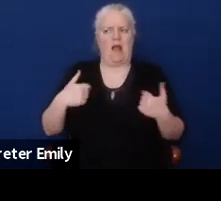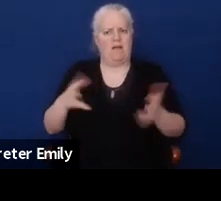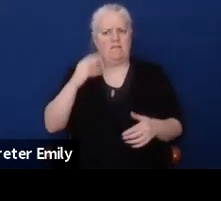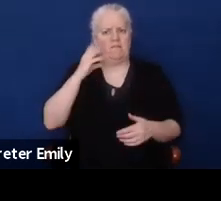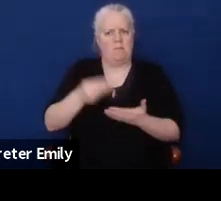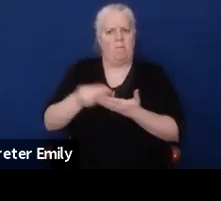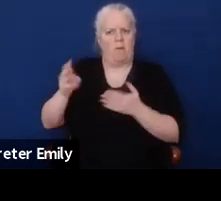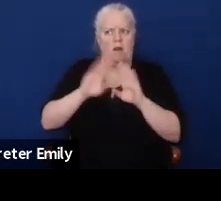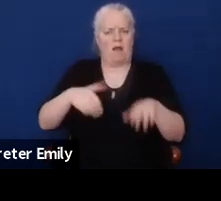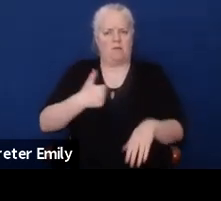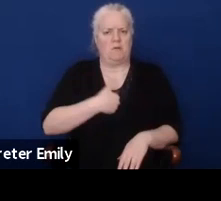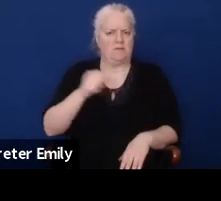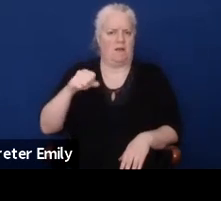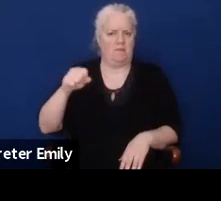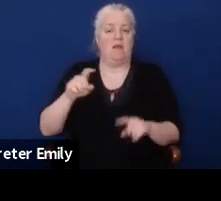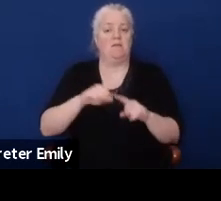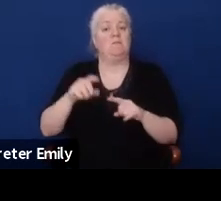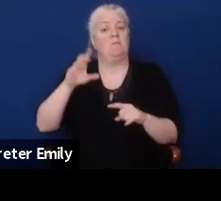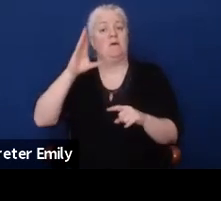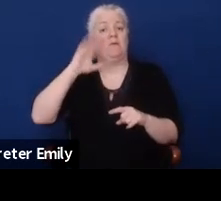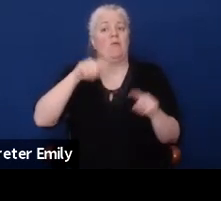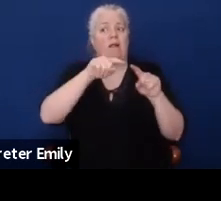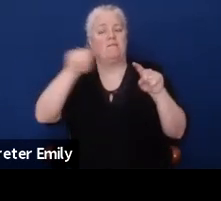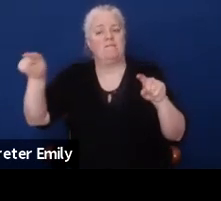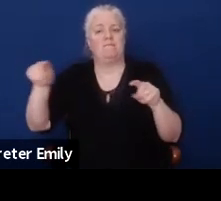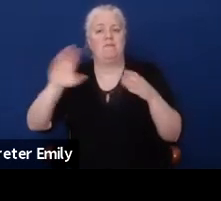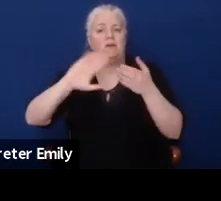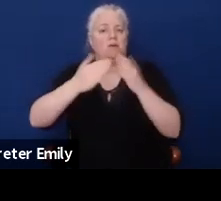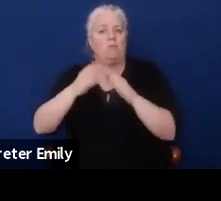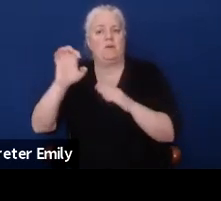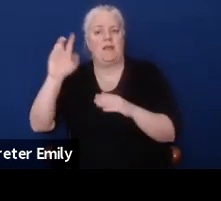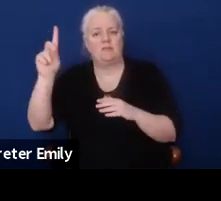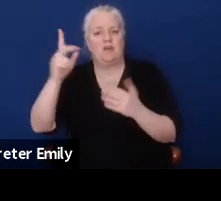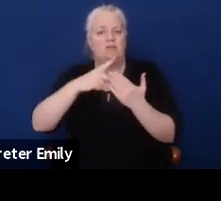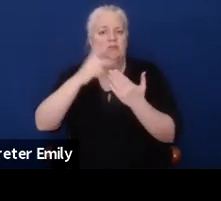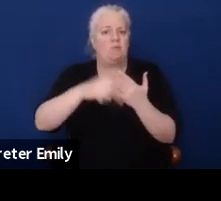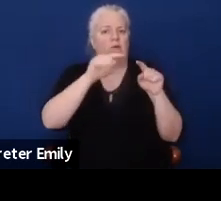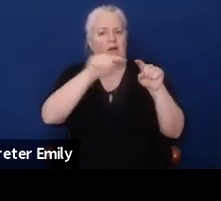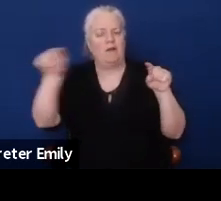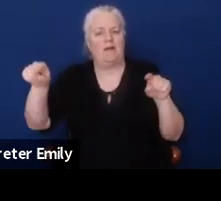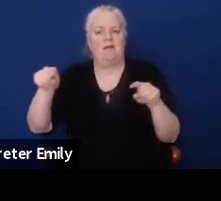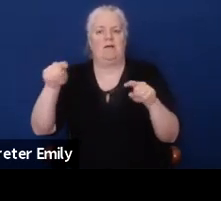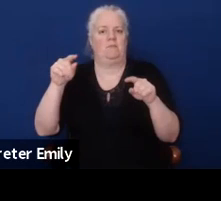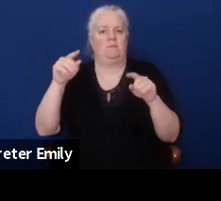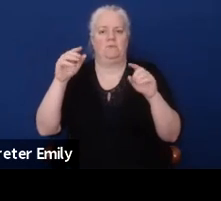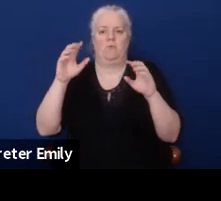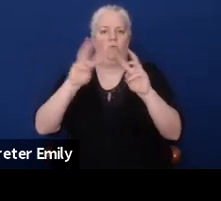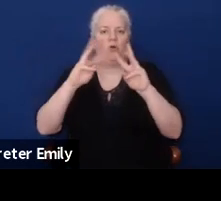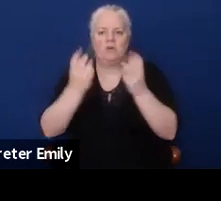some community education programs and workshops that usually they are for free, and you can take